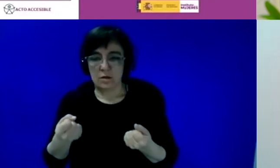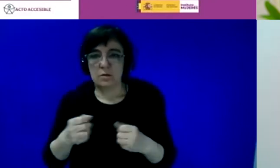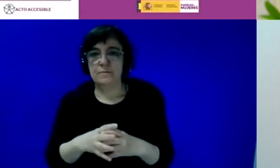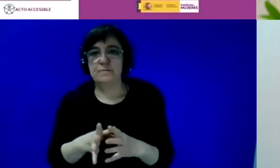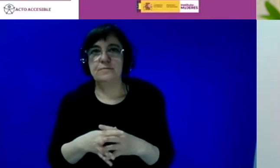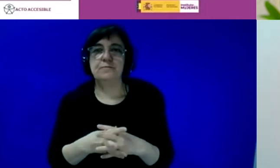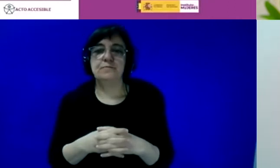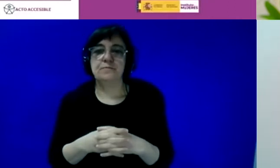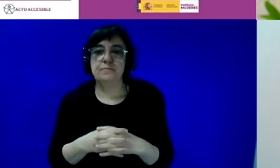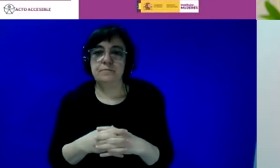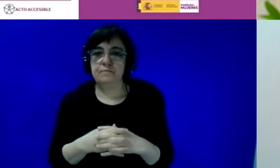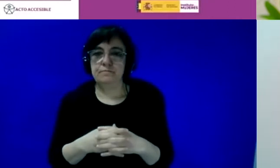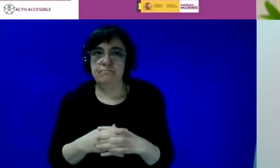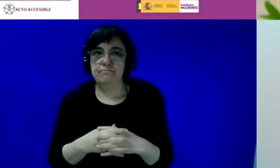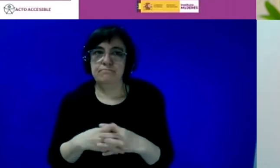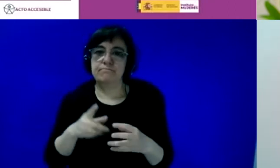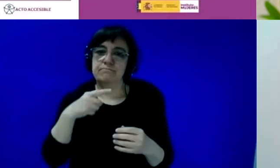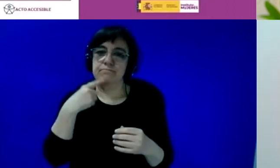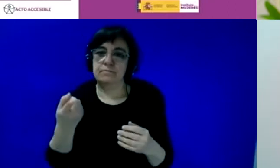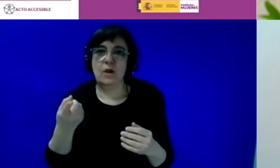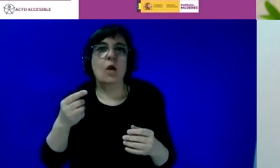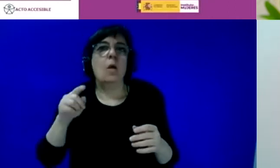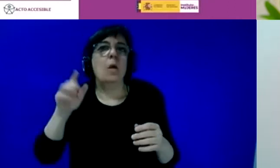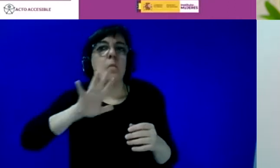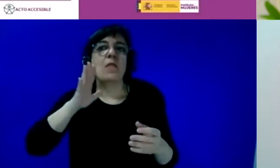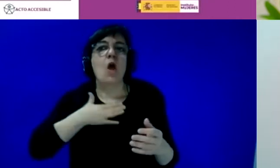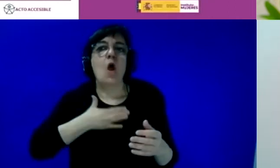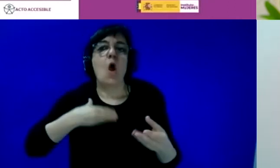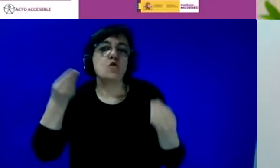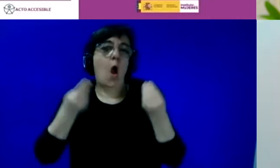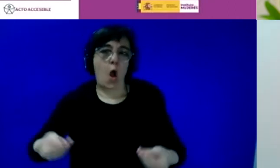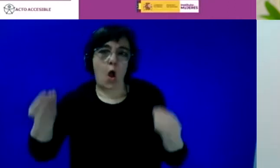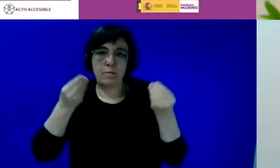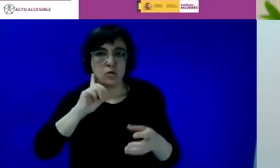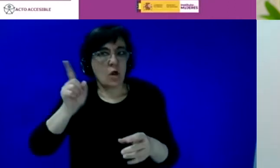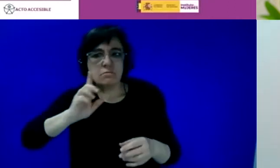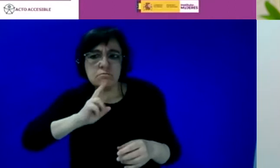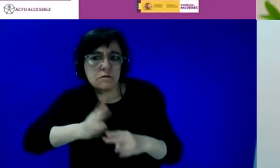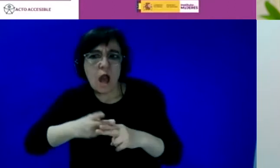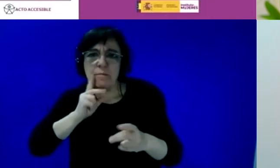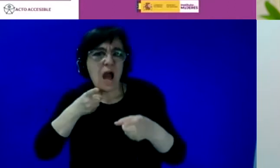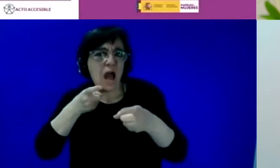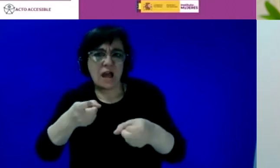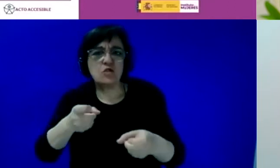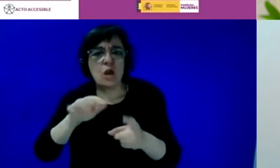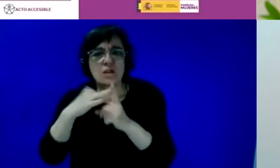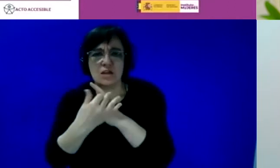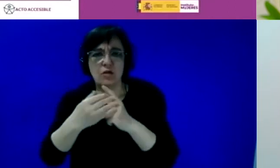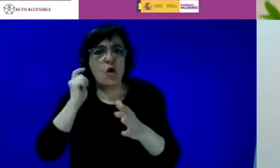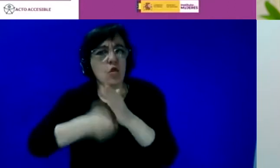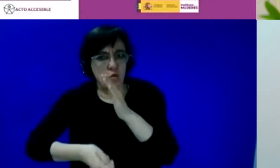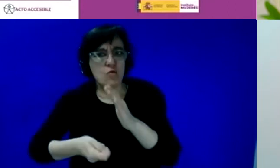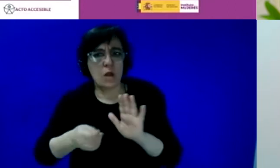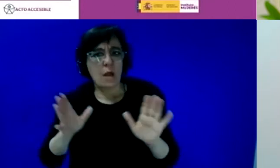being comfortable, as, you know, this is war, this is a hard situation for everybody. We see these, I would